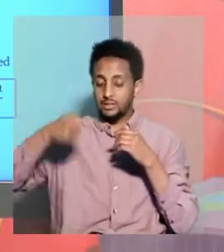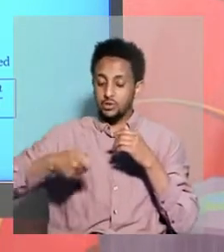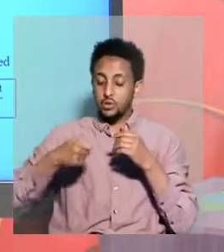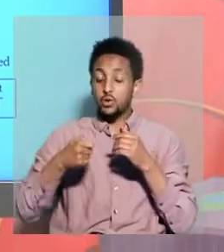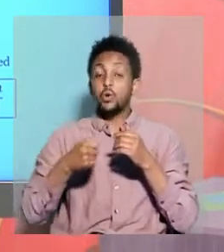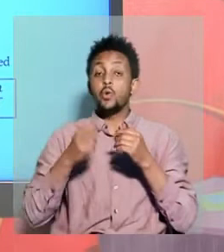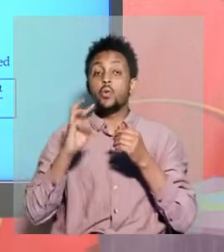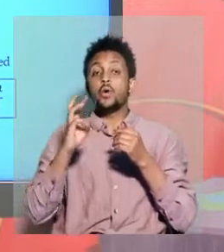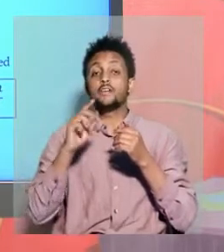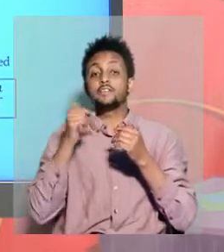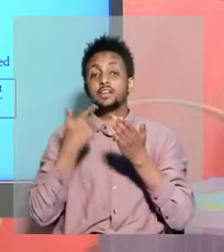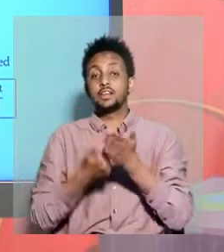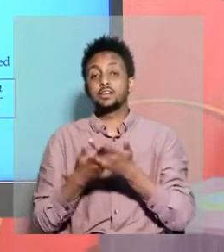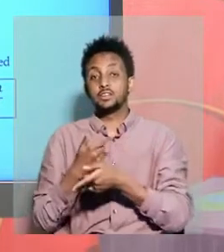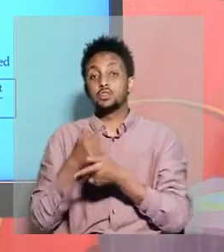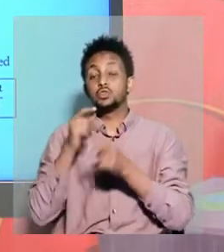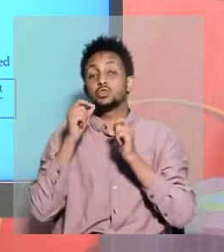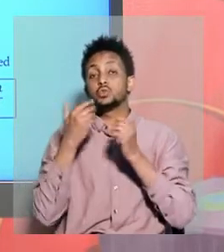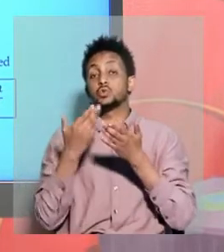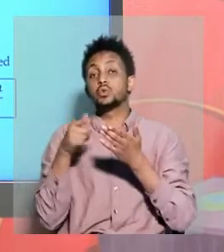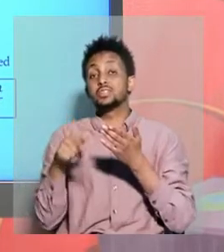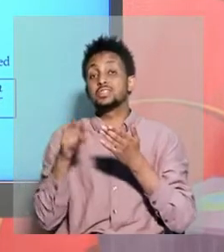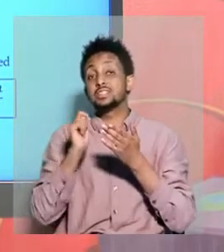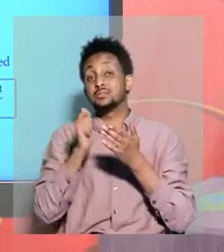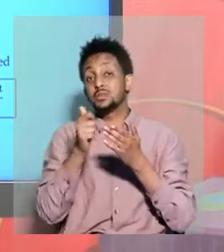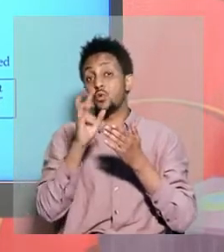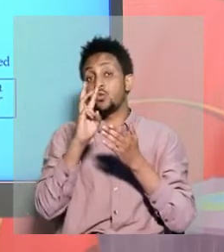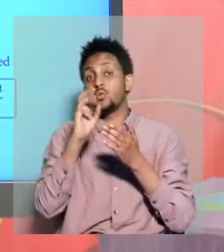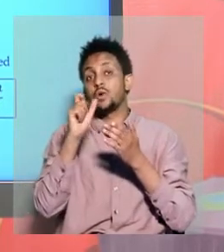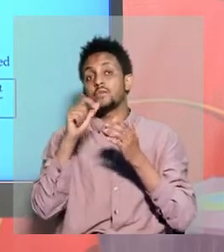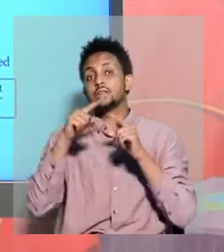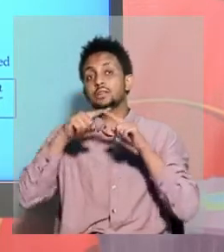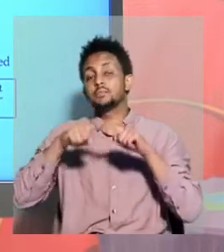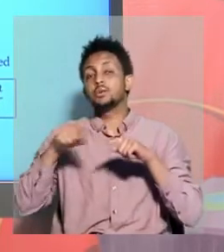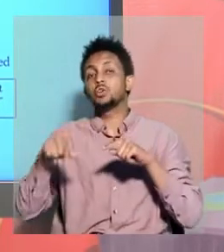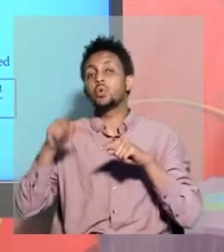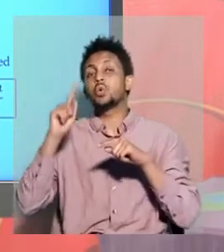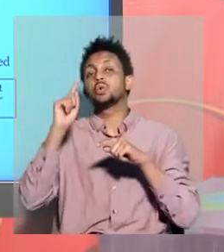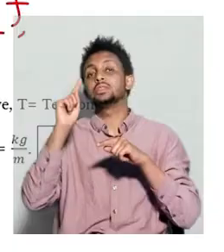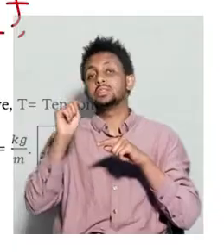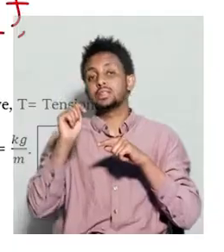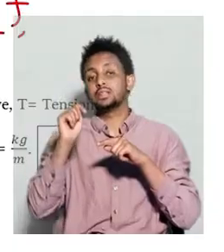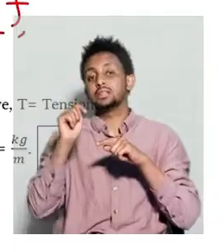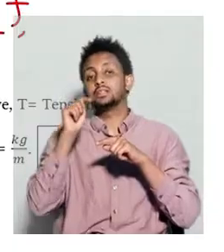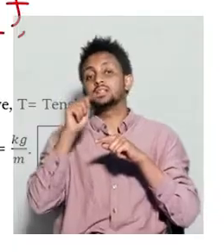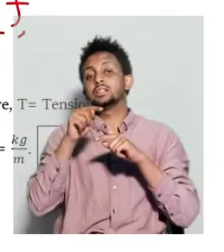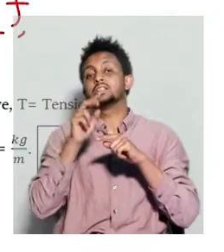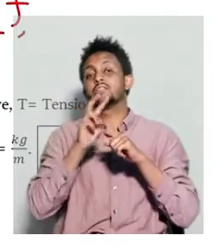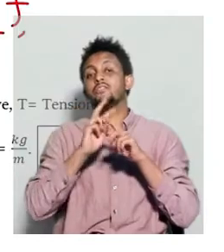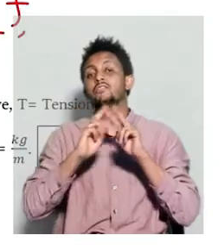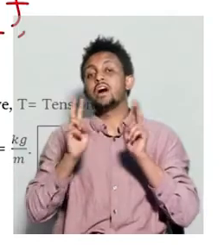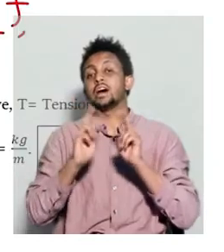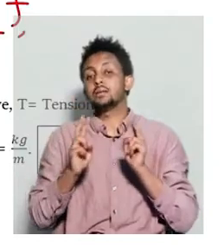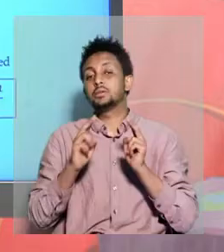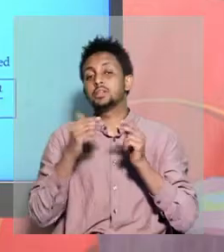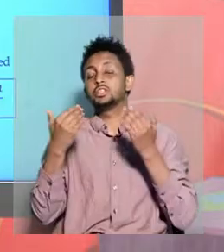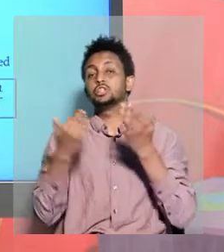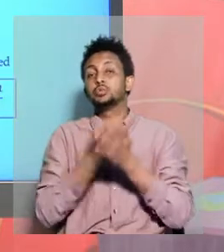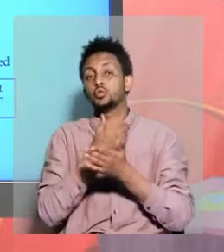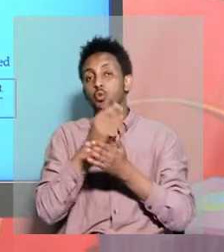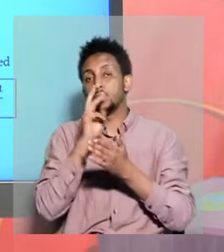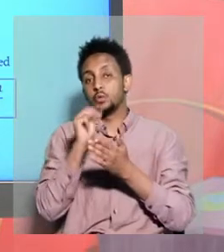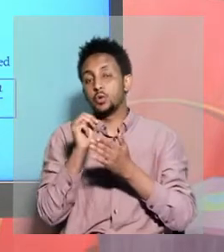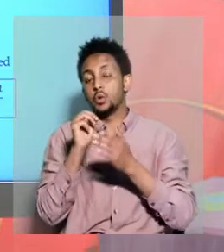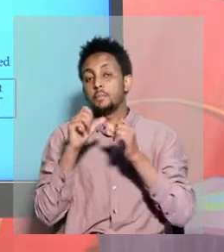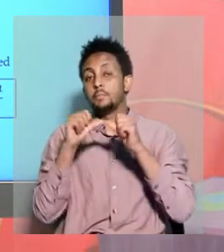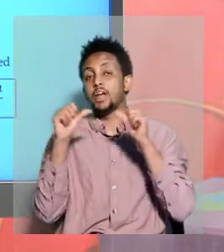produce a wave here, so that the speed of a wave depends on the tension T, and there is a variable, it says mu, which is a